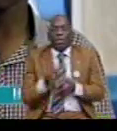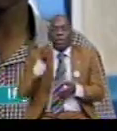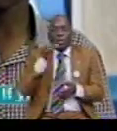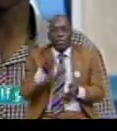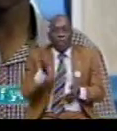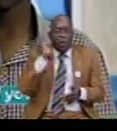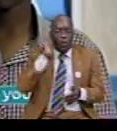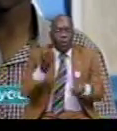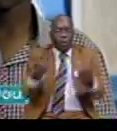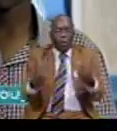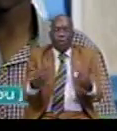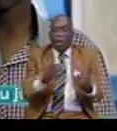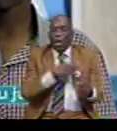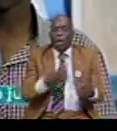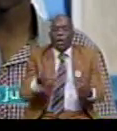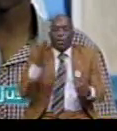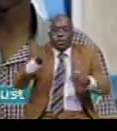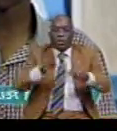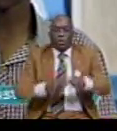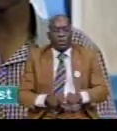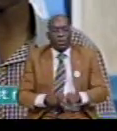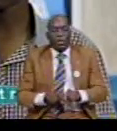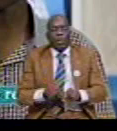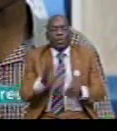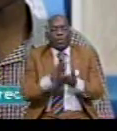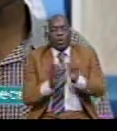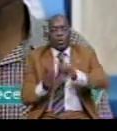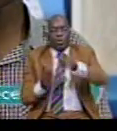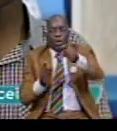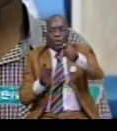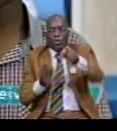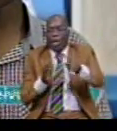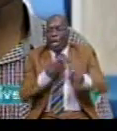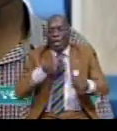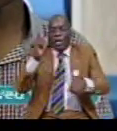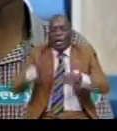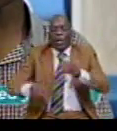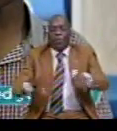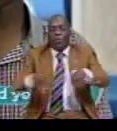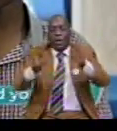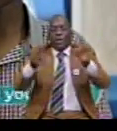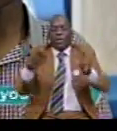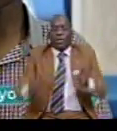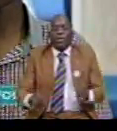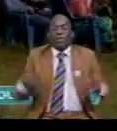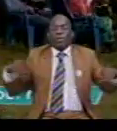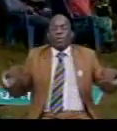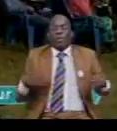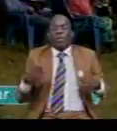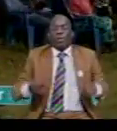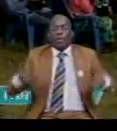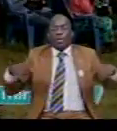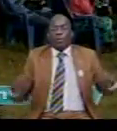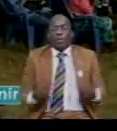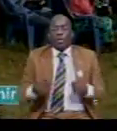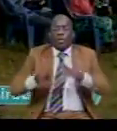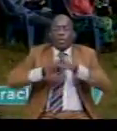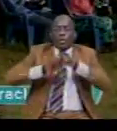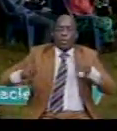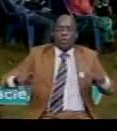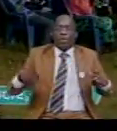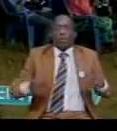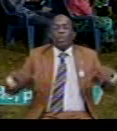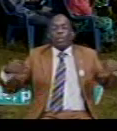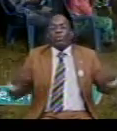started, I was seated down there. I couldn't locate the pains anymore. The pains disappeared. The pains